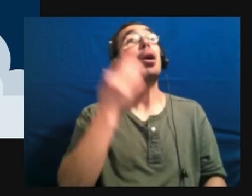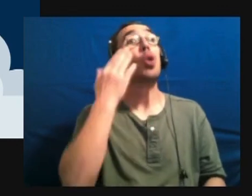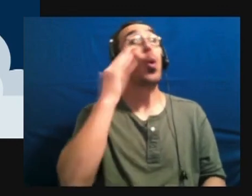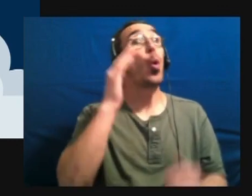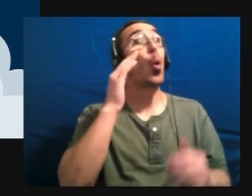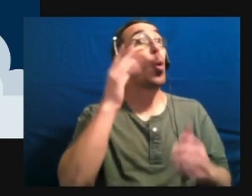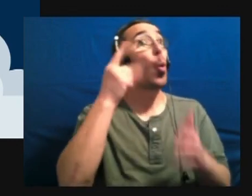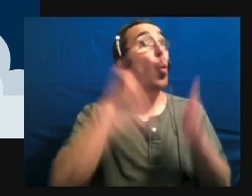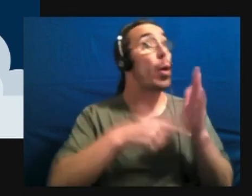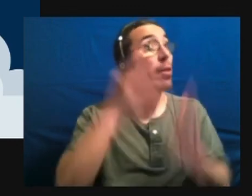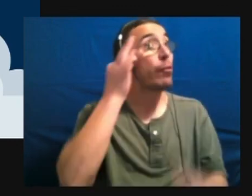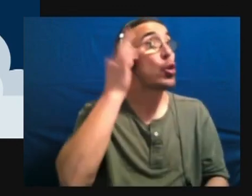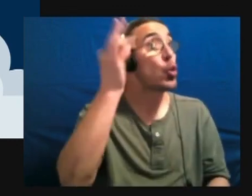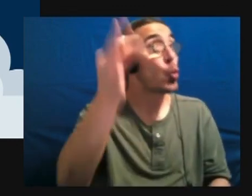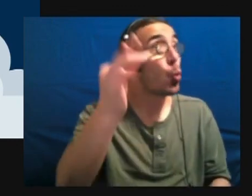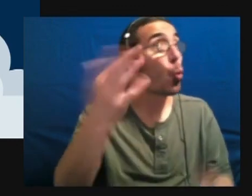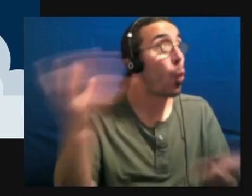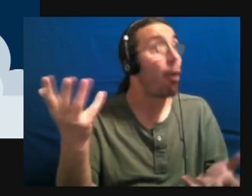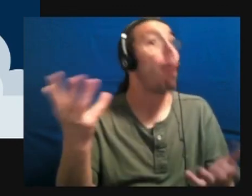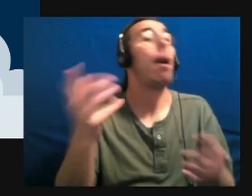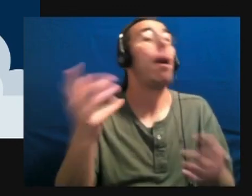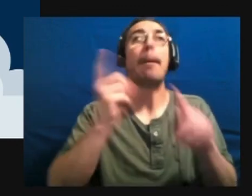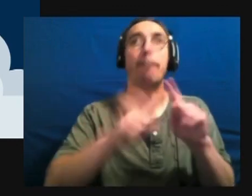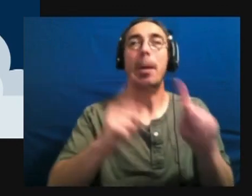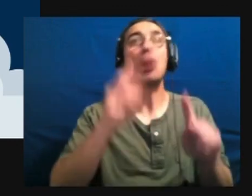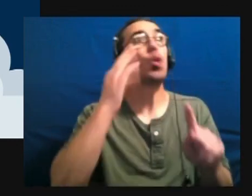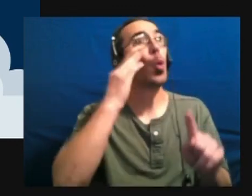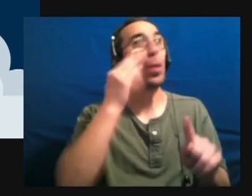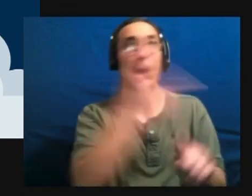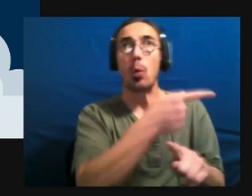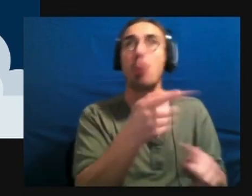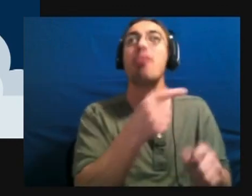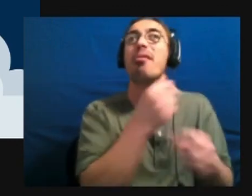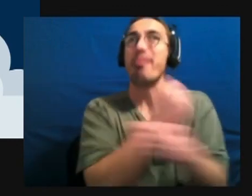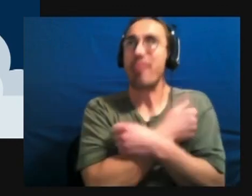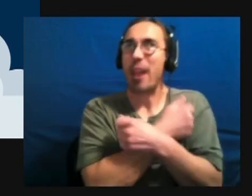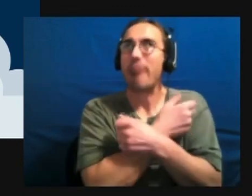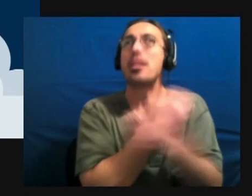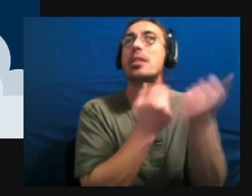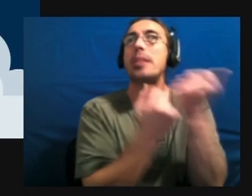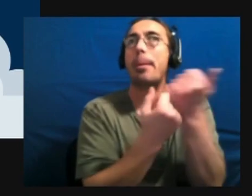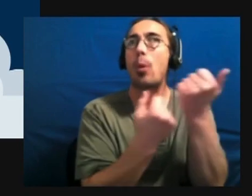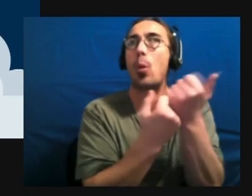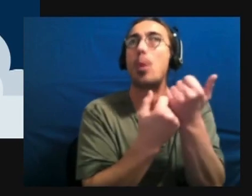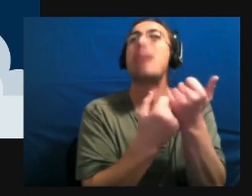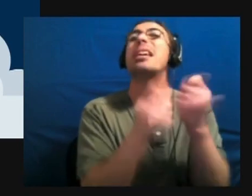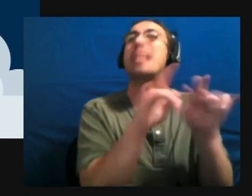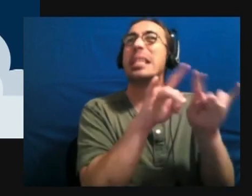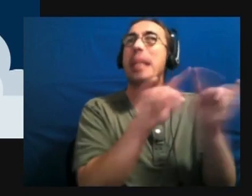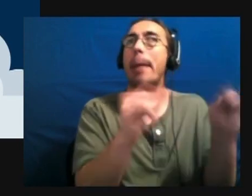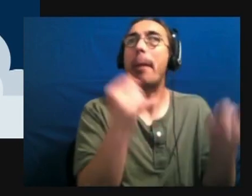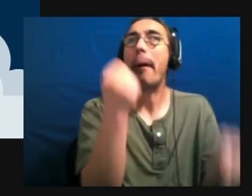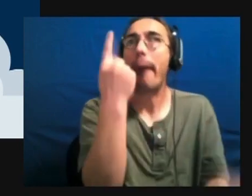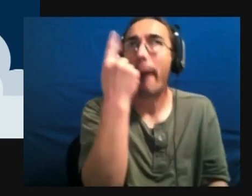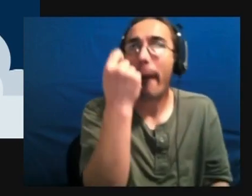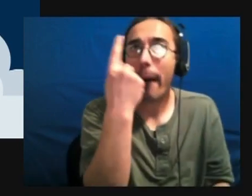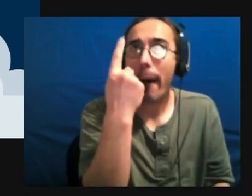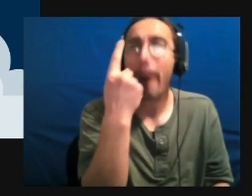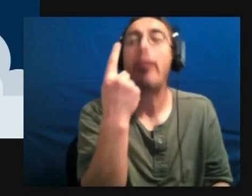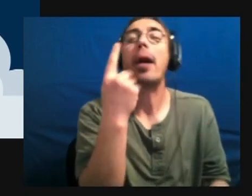going to be, but knowing that they'll know that they were loved and supported and understood and heard and seen,